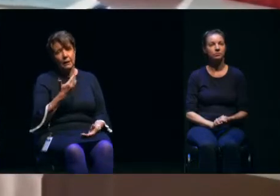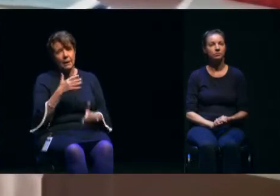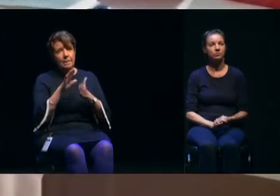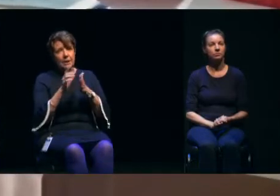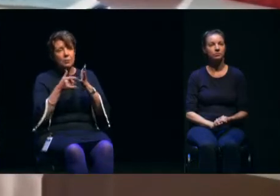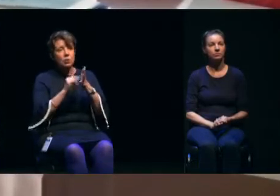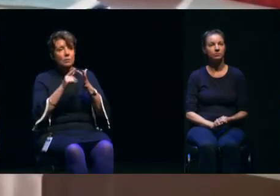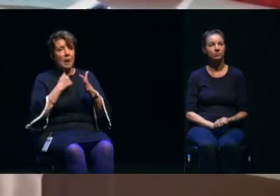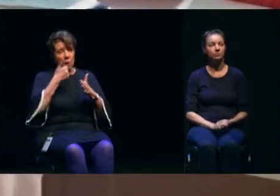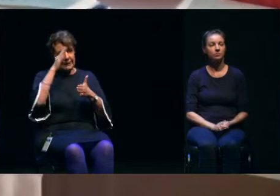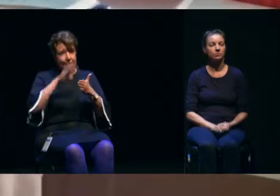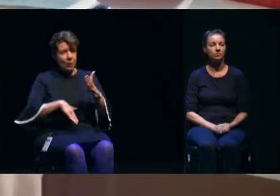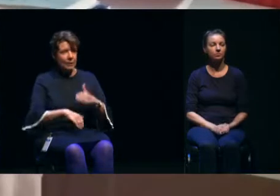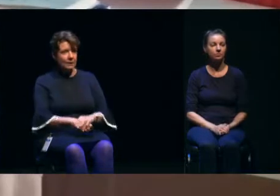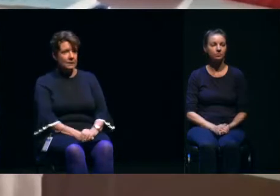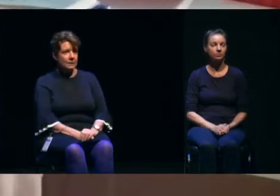own experience